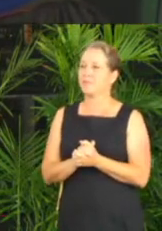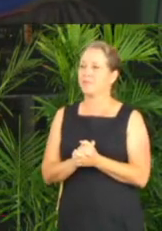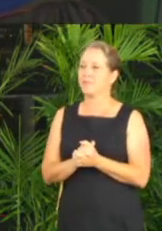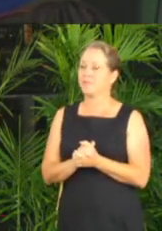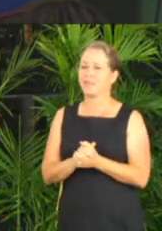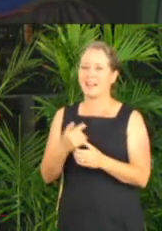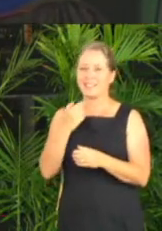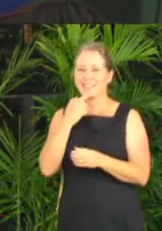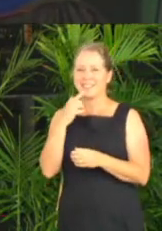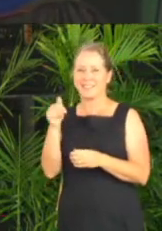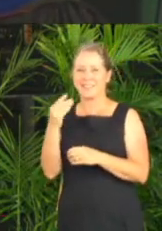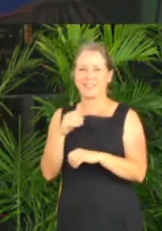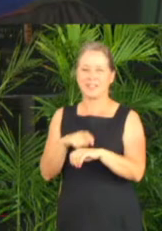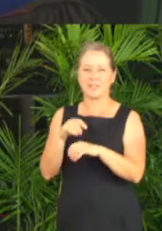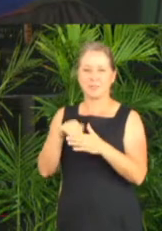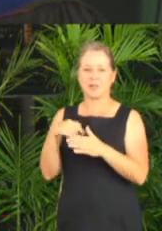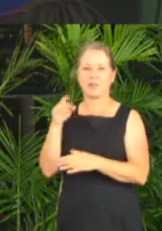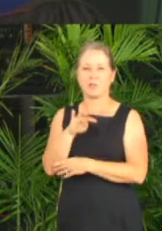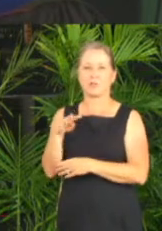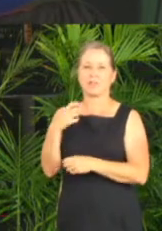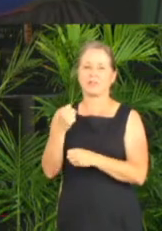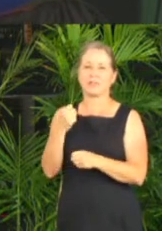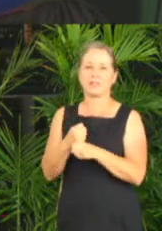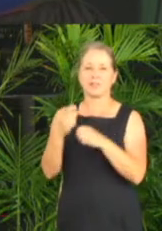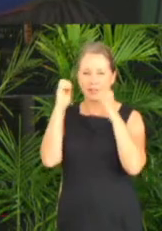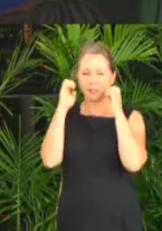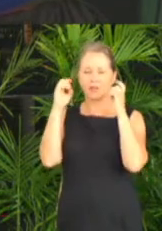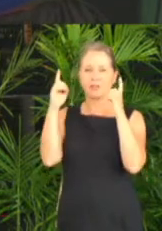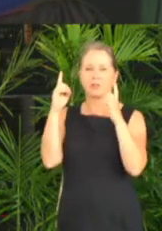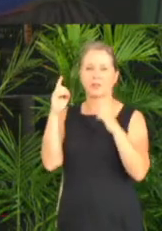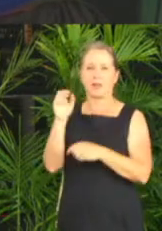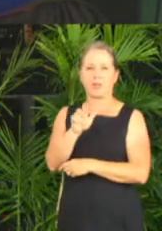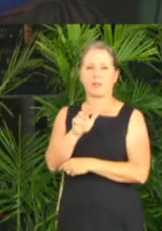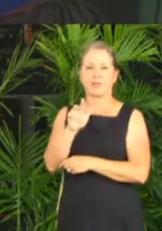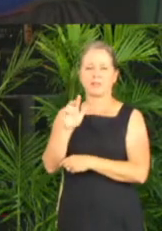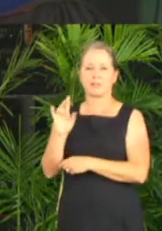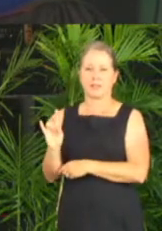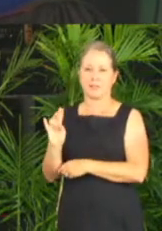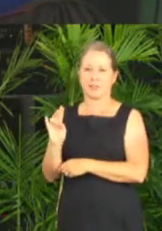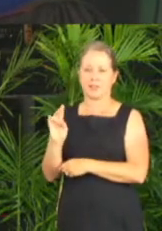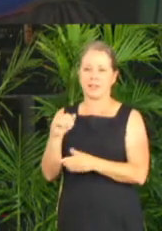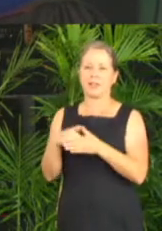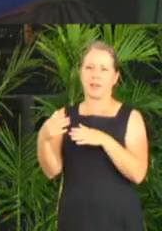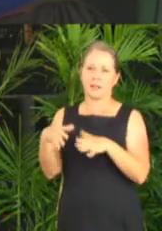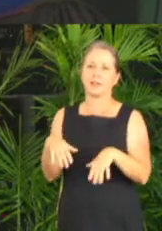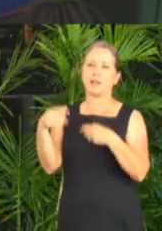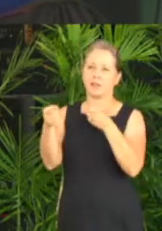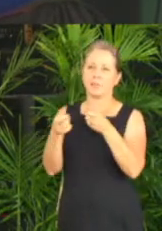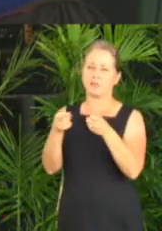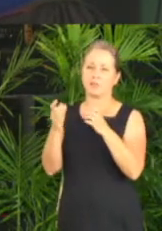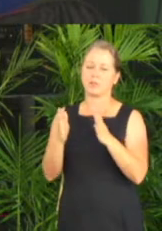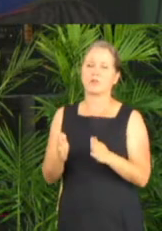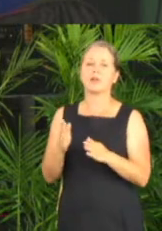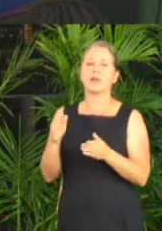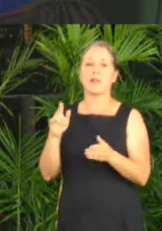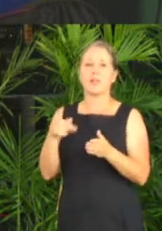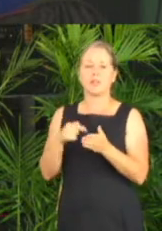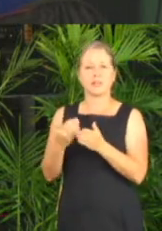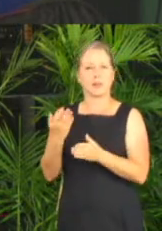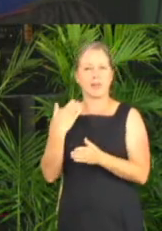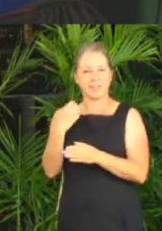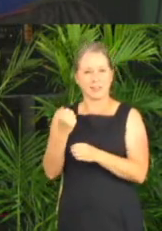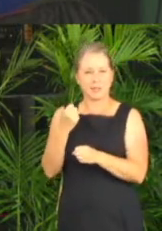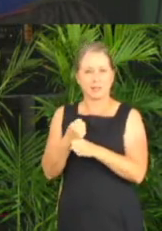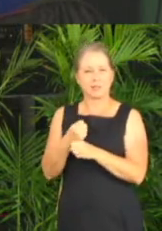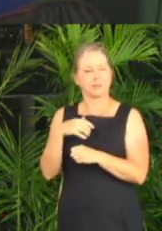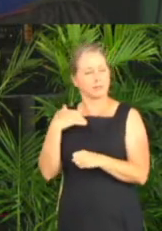I've said several times that in my 44 years in education, 37 in administration, that this past year